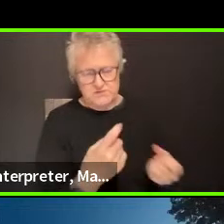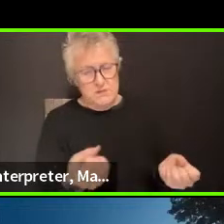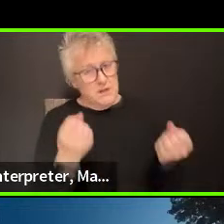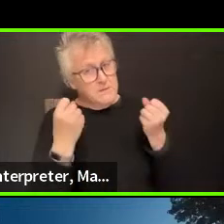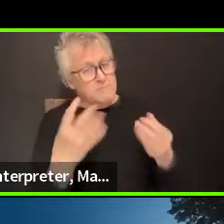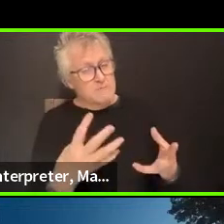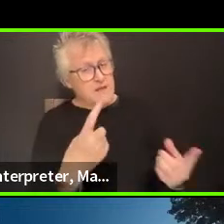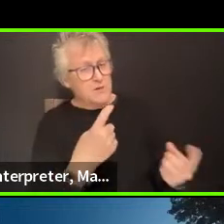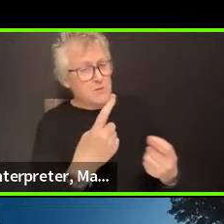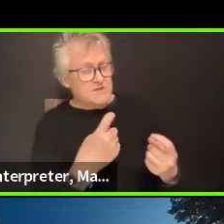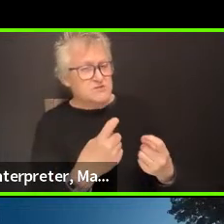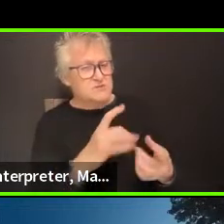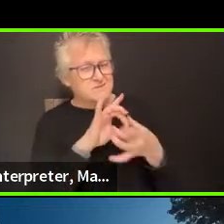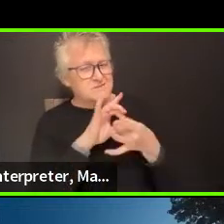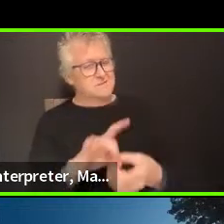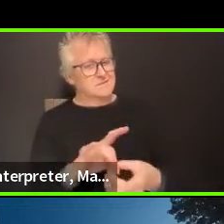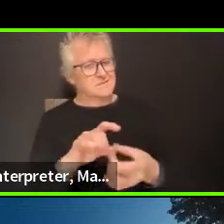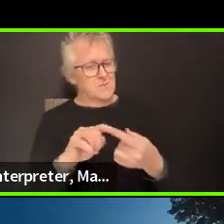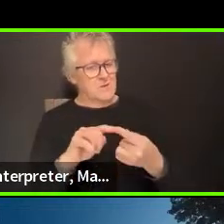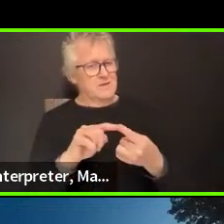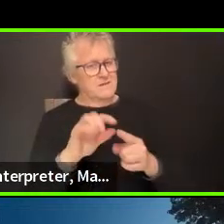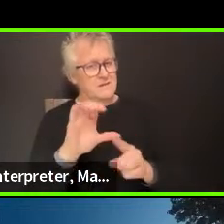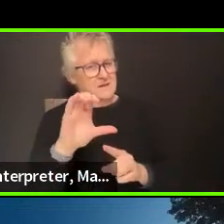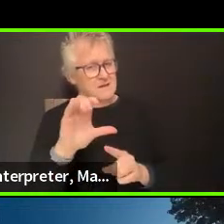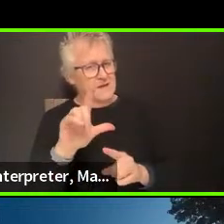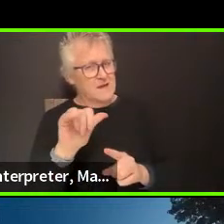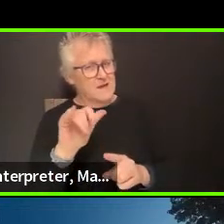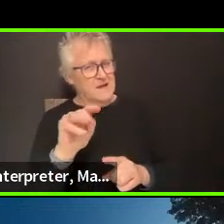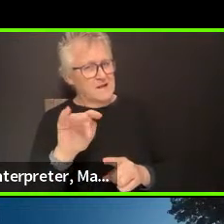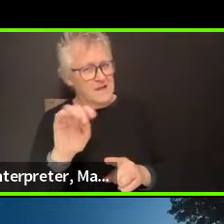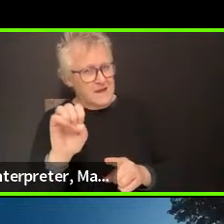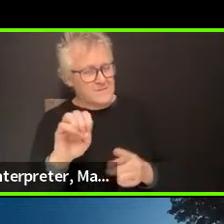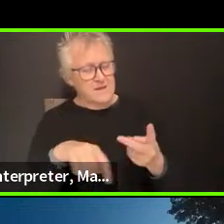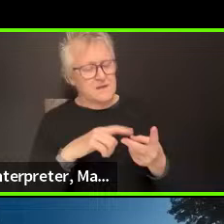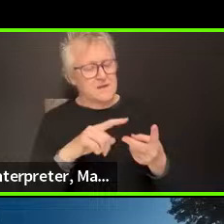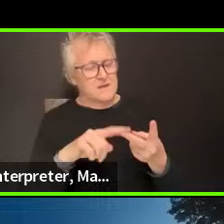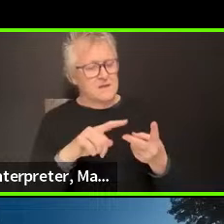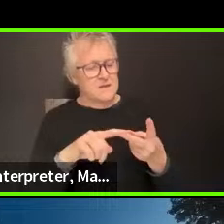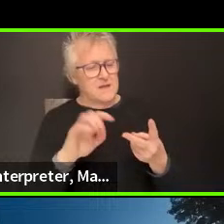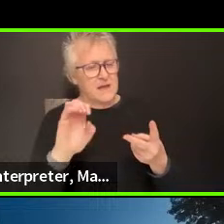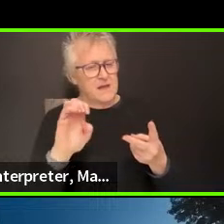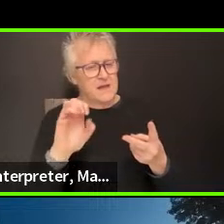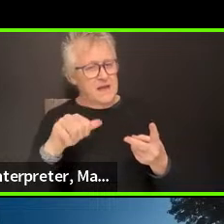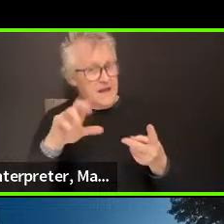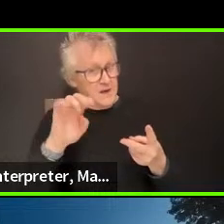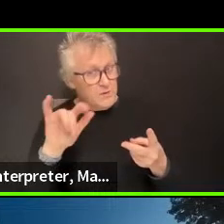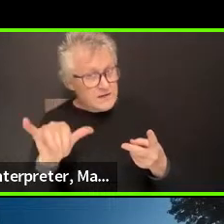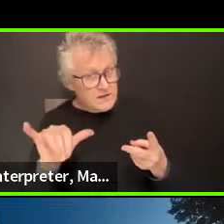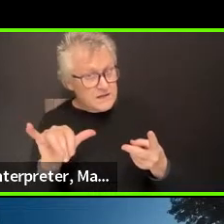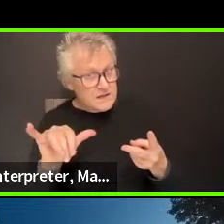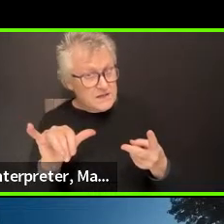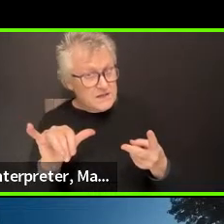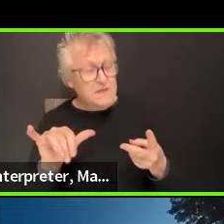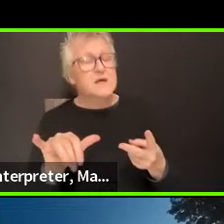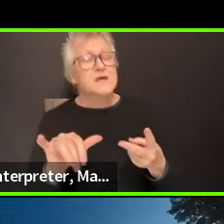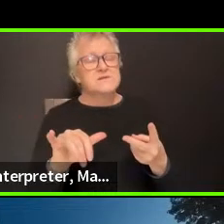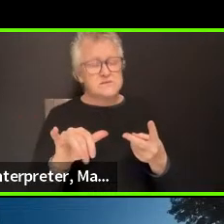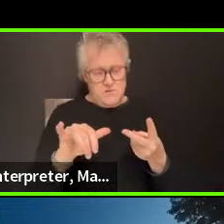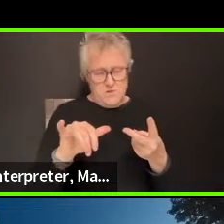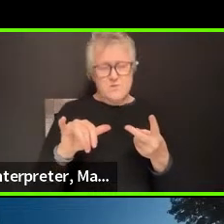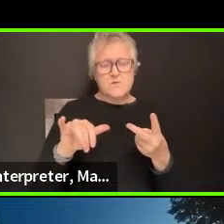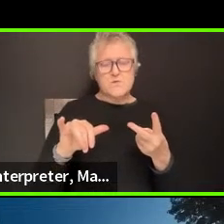around climate and equity. And so we had our program administrator, Greg, answer those questions in the live stream.